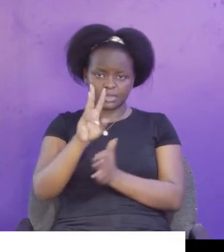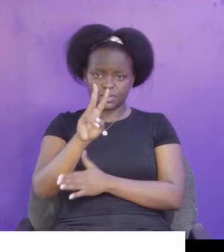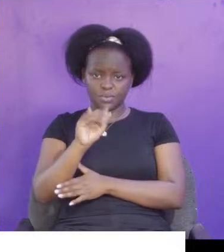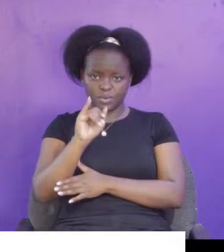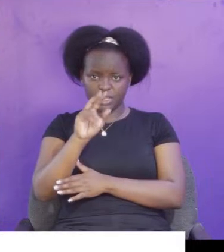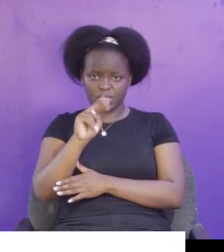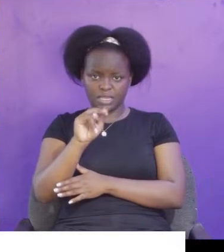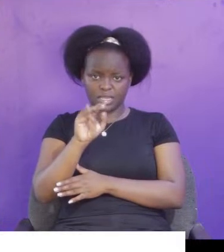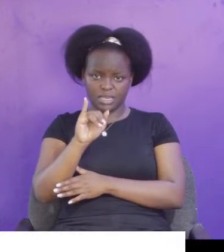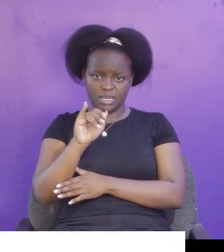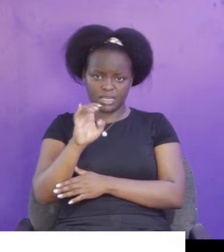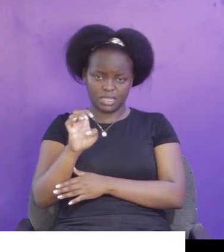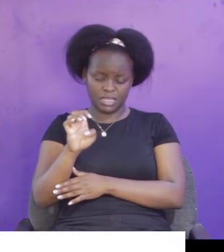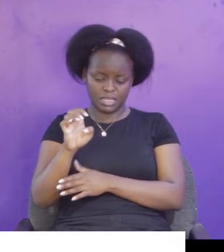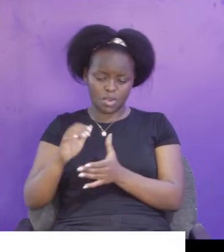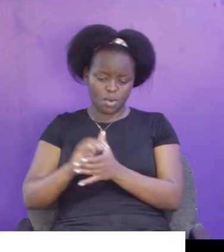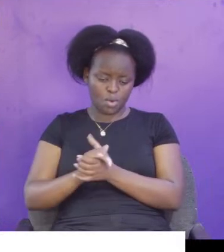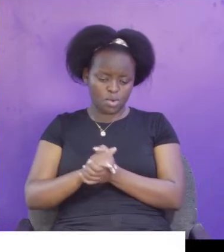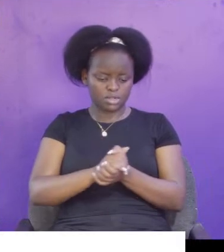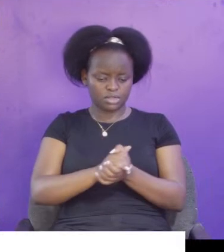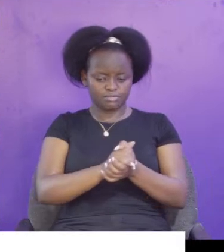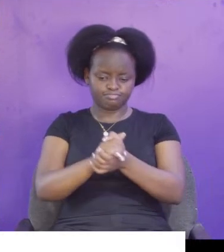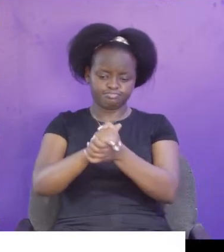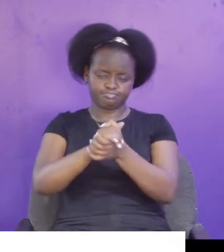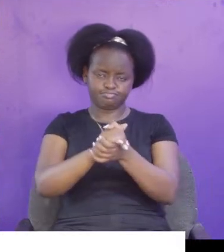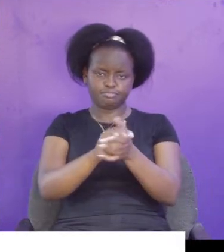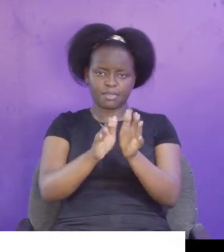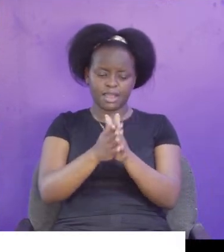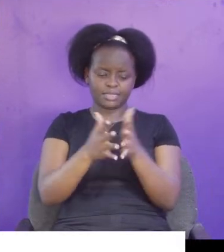walked out of the gates of the prison.